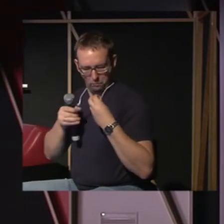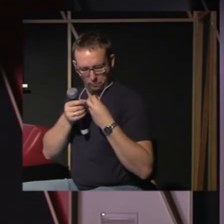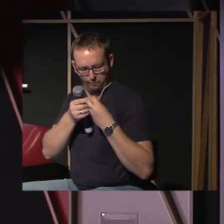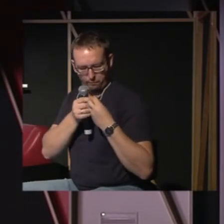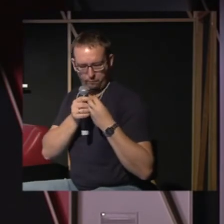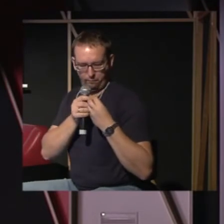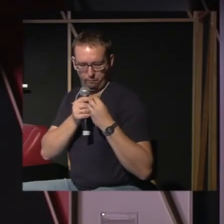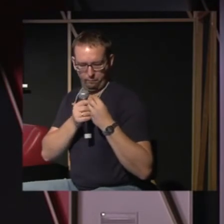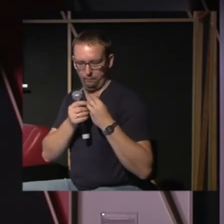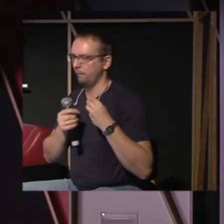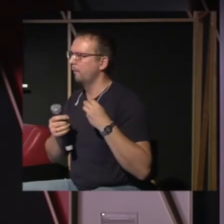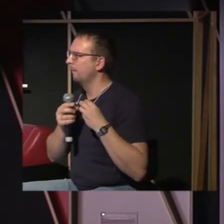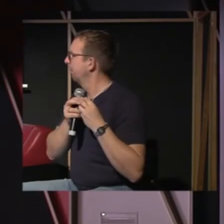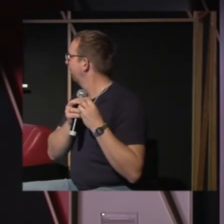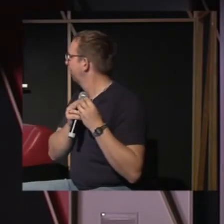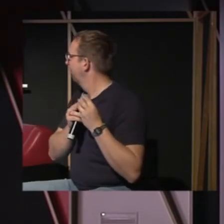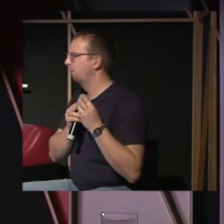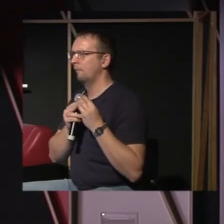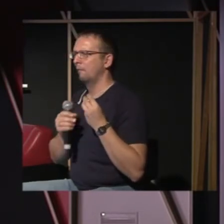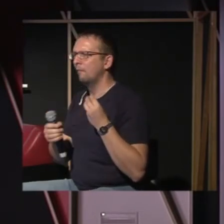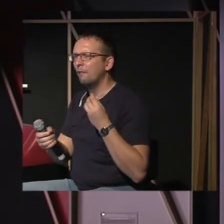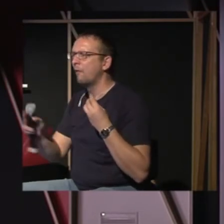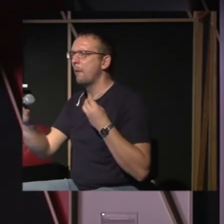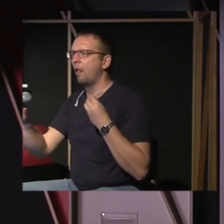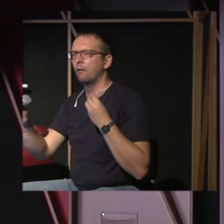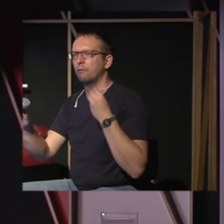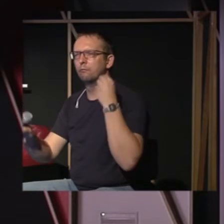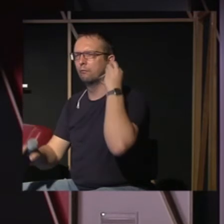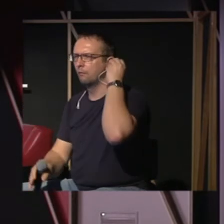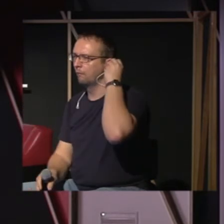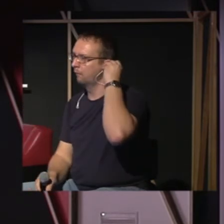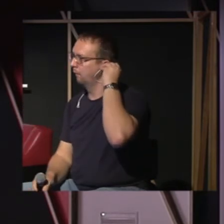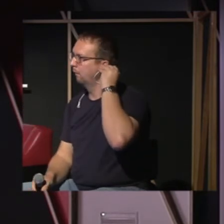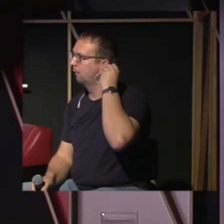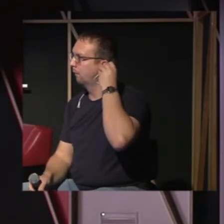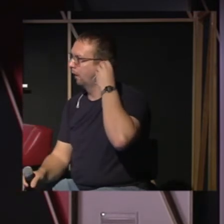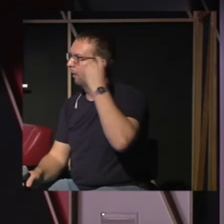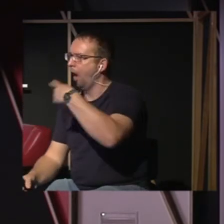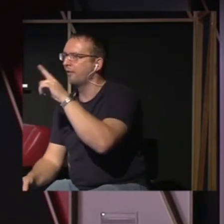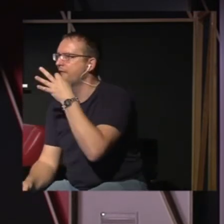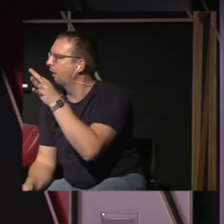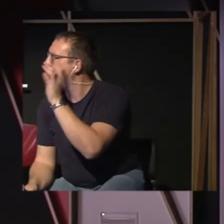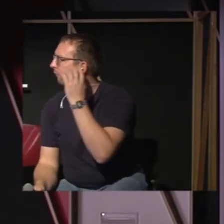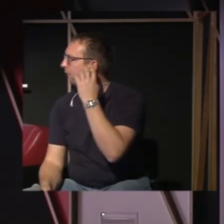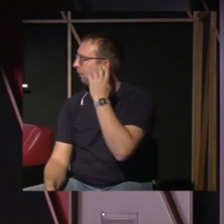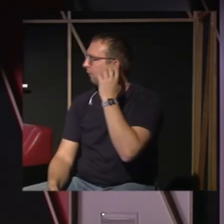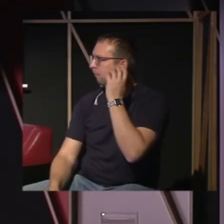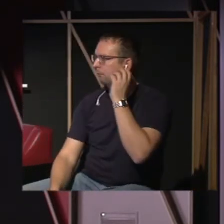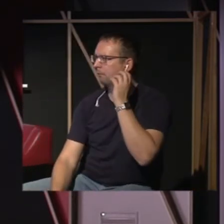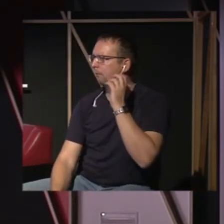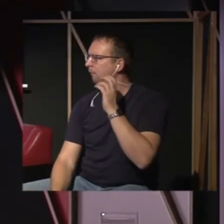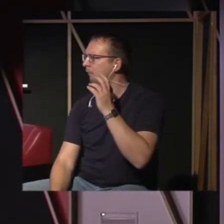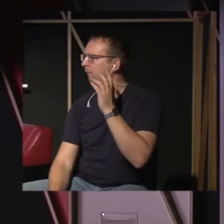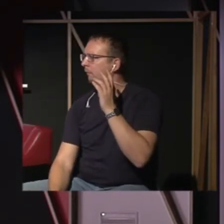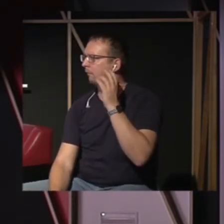very much about wheelchair accessibility and this kind of accessibility, what is very, very good.